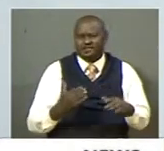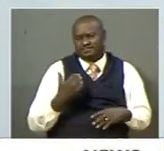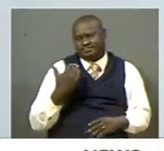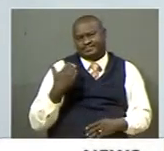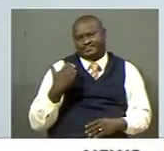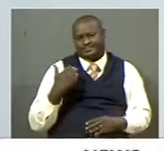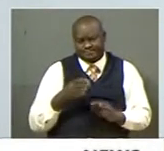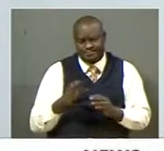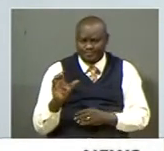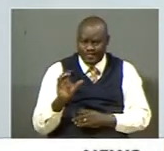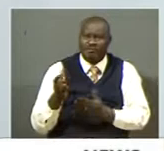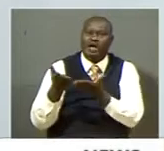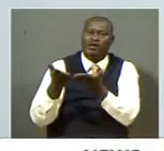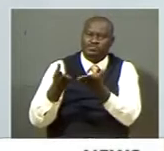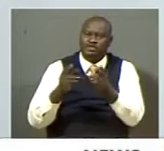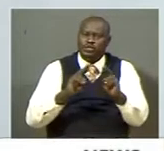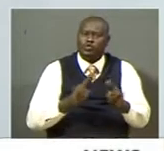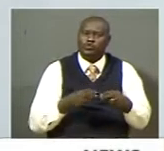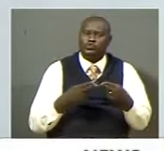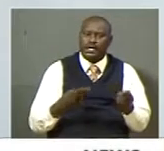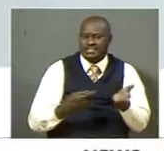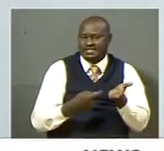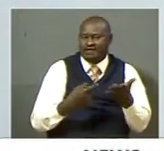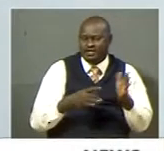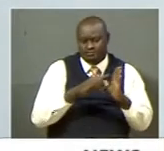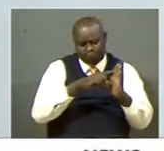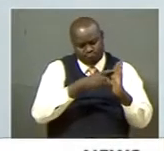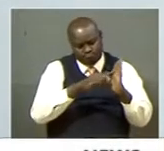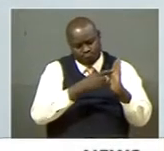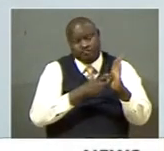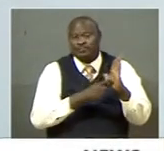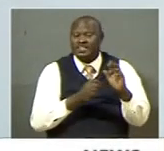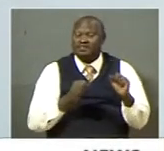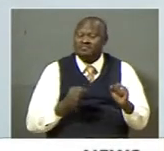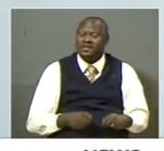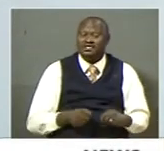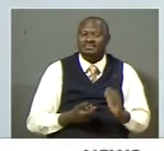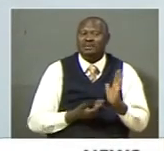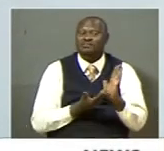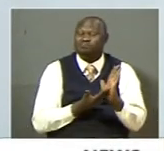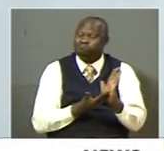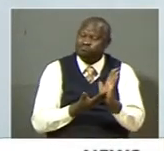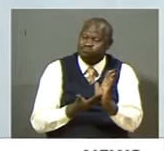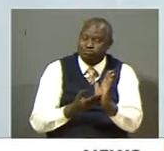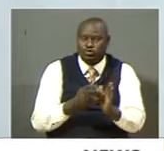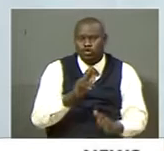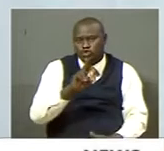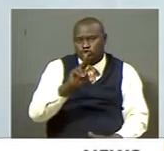with a provider and their terms of performance, and